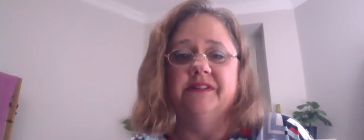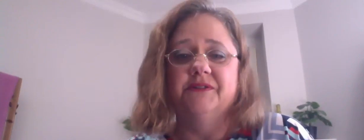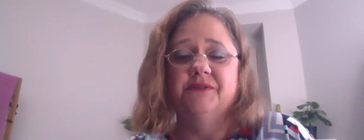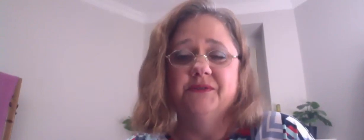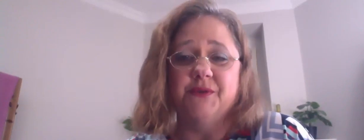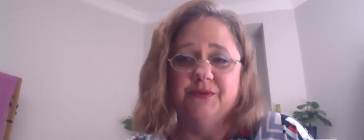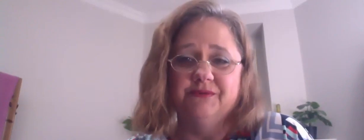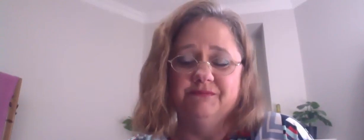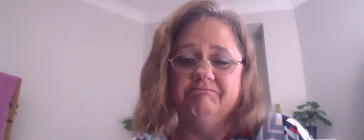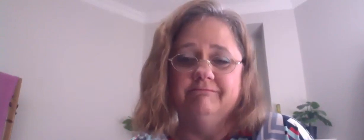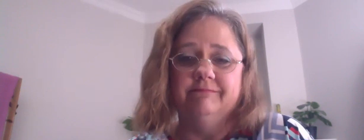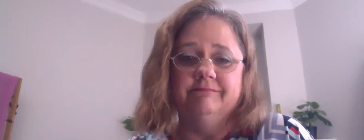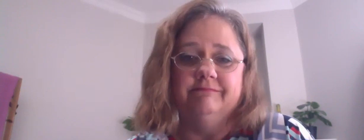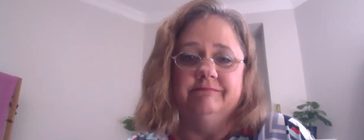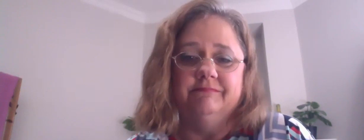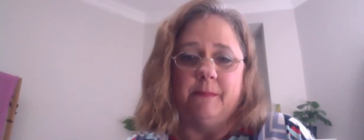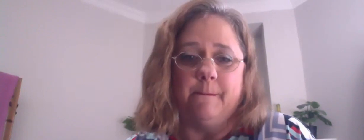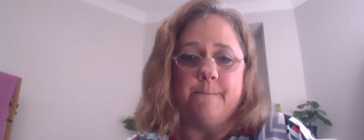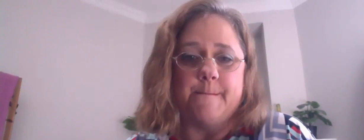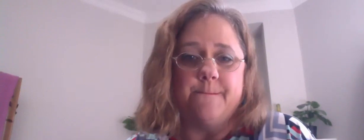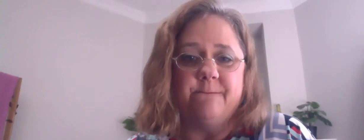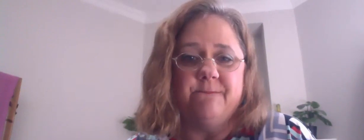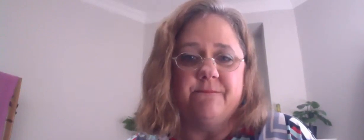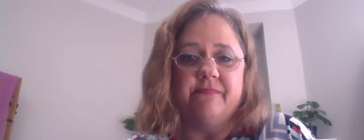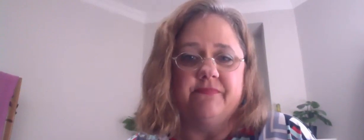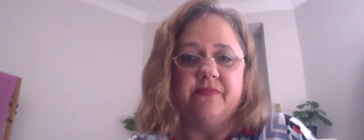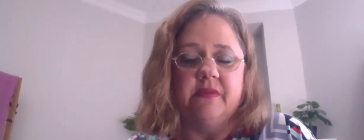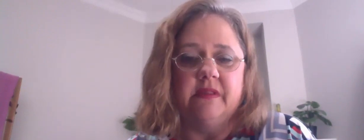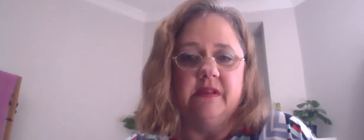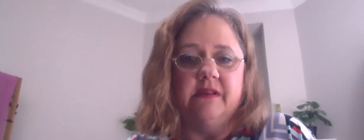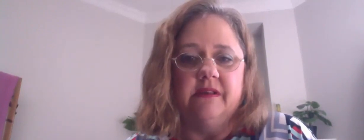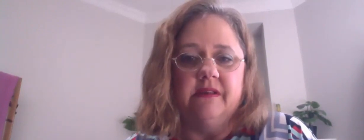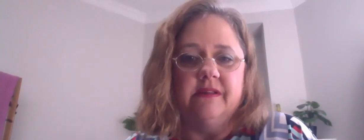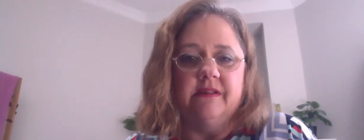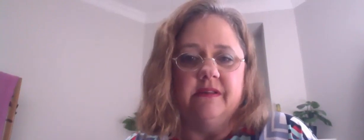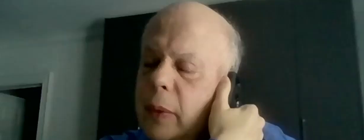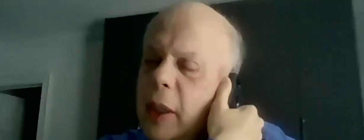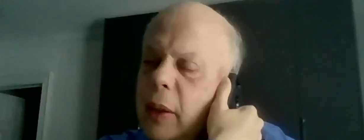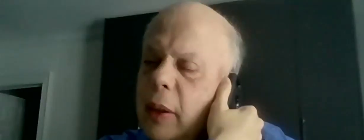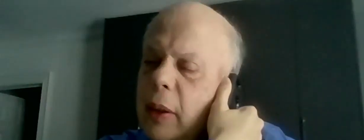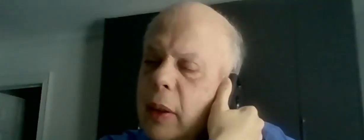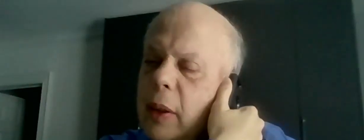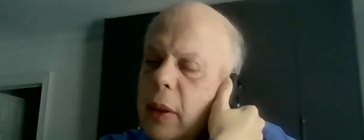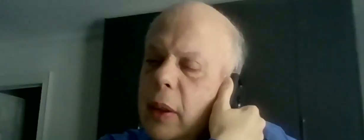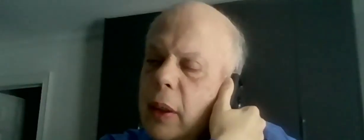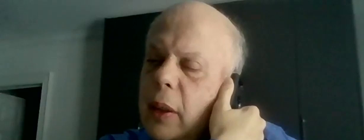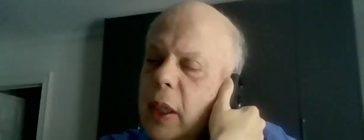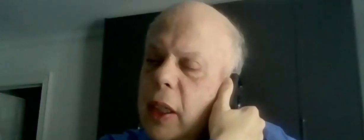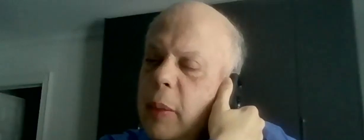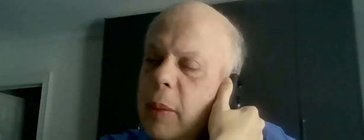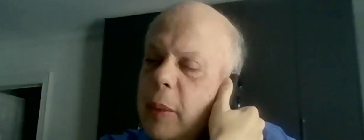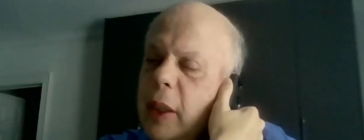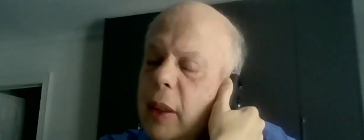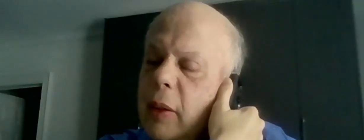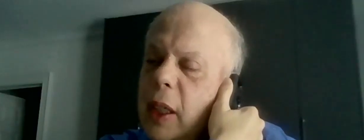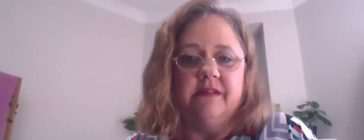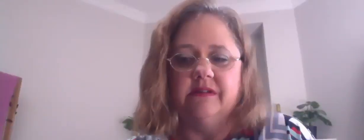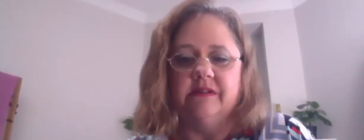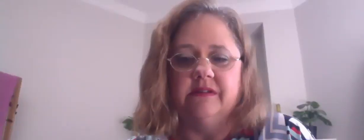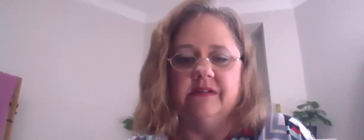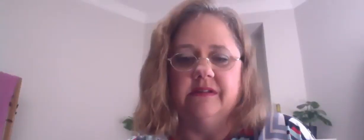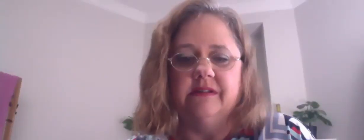sort of sort through your microphone and earbuds and everything else. Okay, just give me a moment. It's so weird. It was fine before.